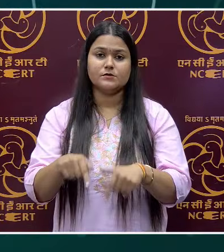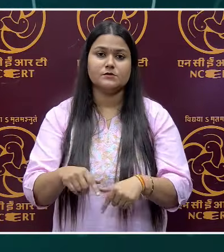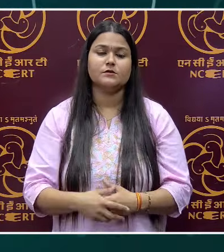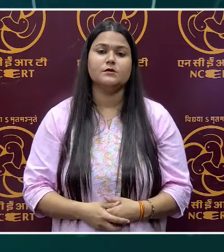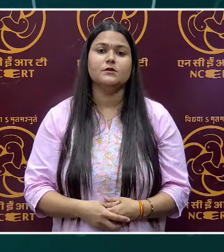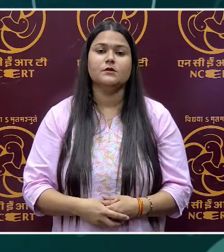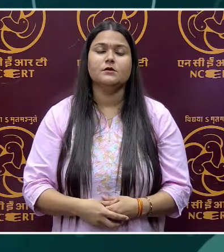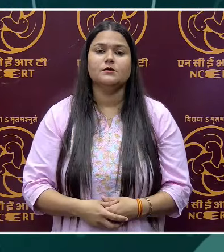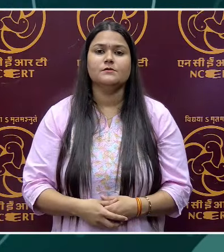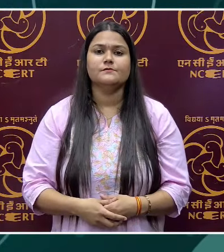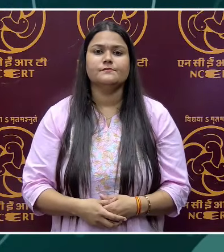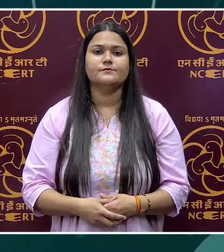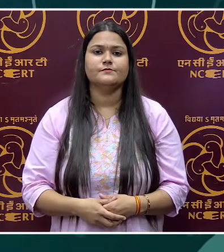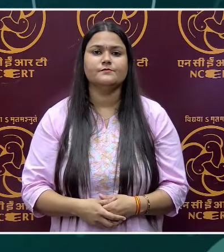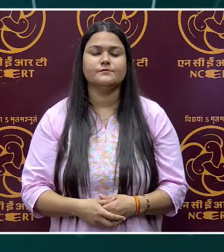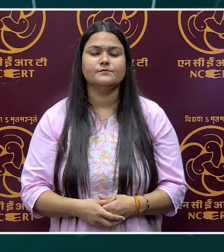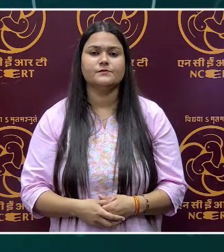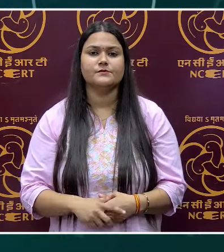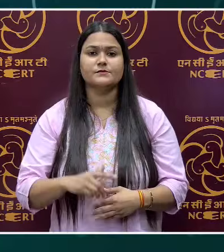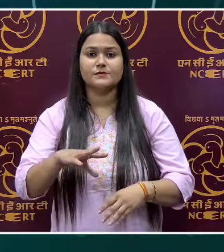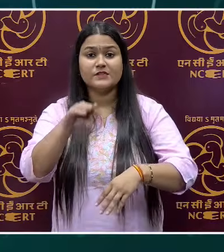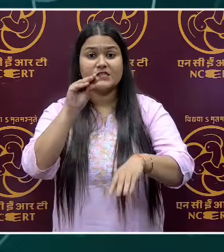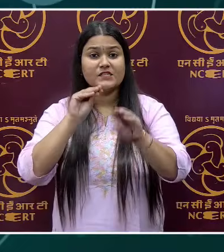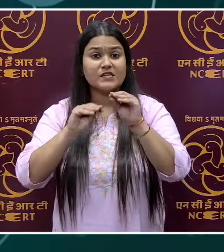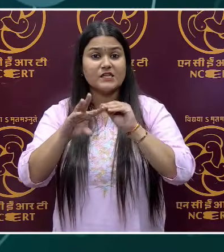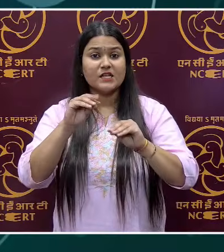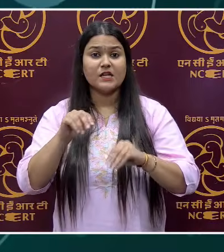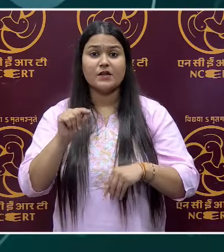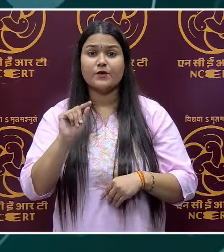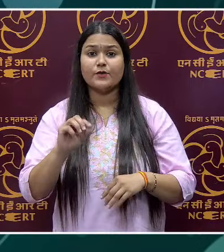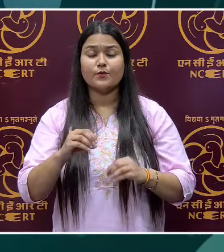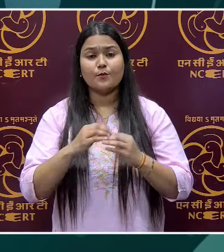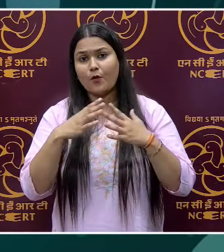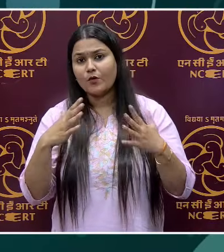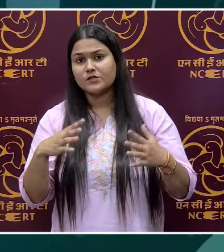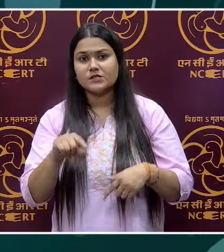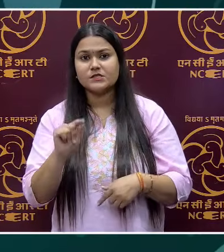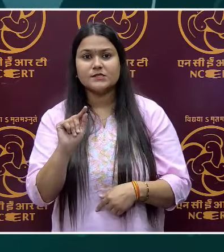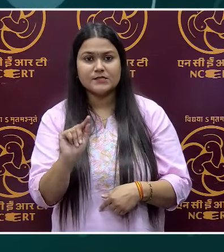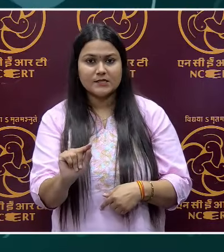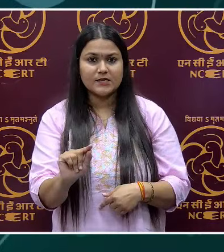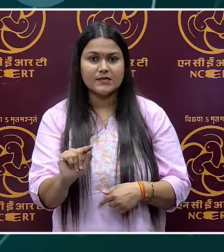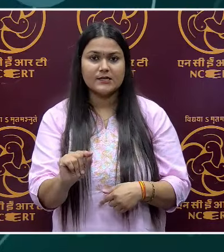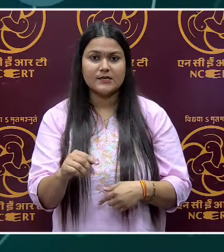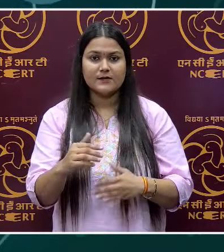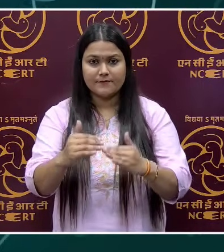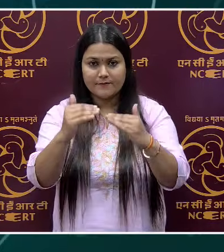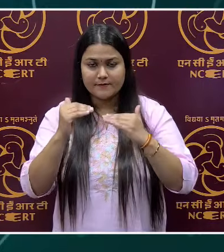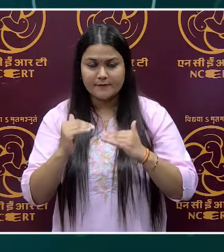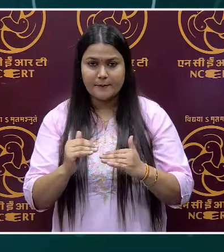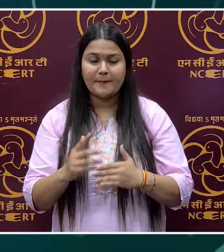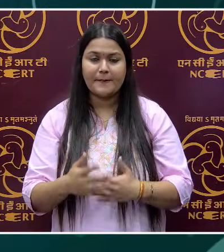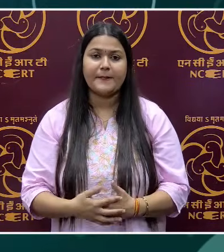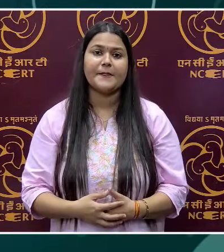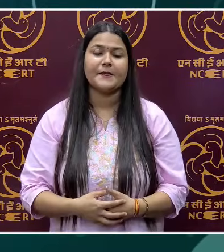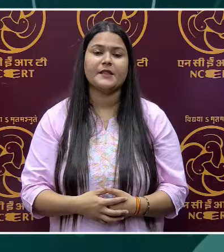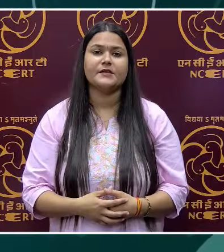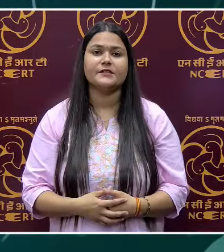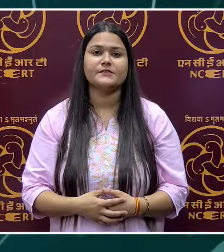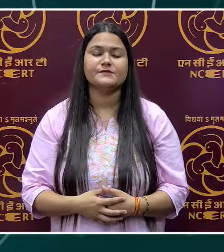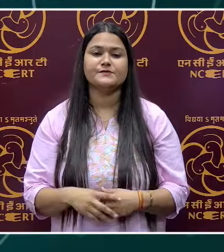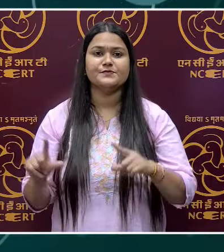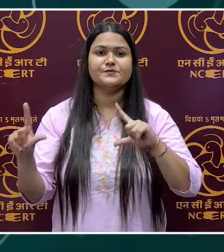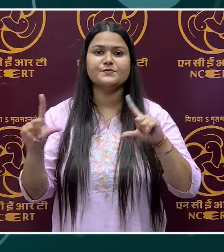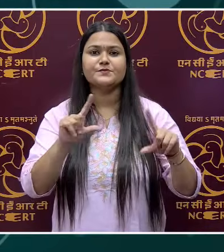Diksha. We will learn more. We will click on this. We will land into this